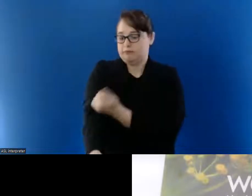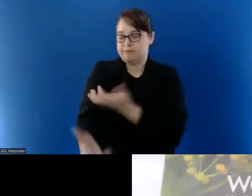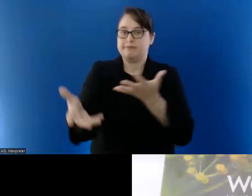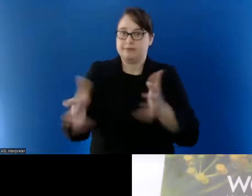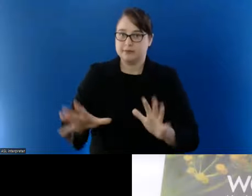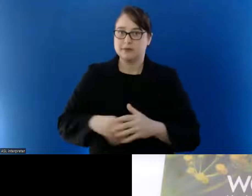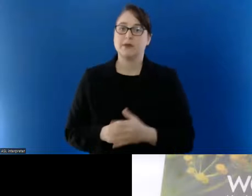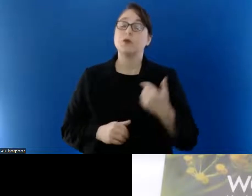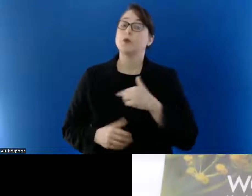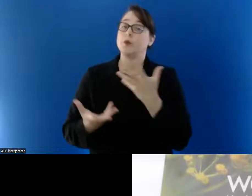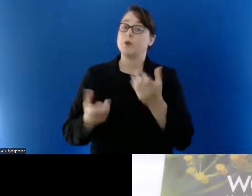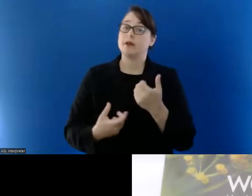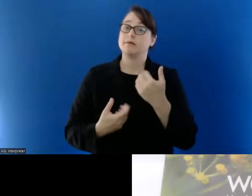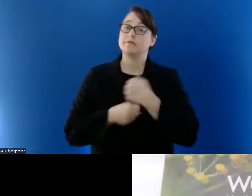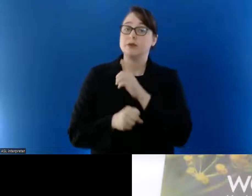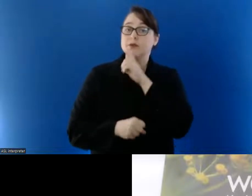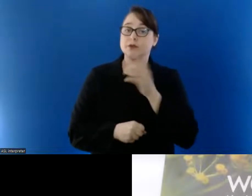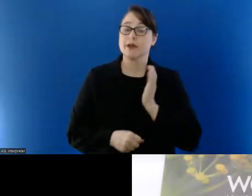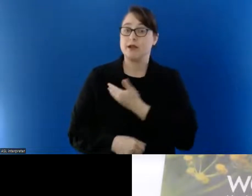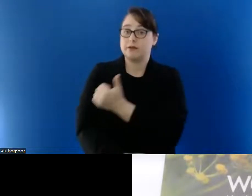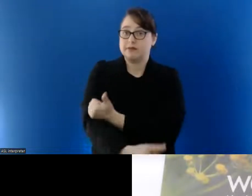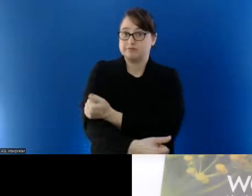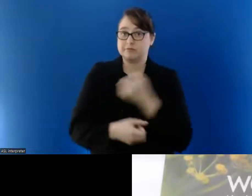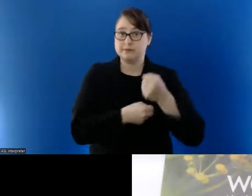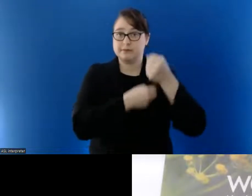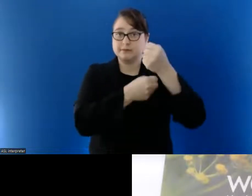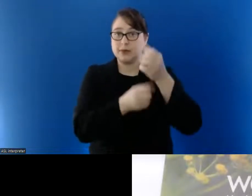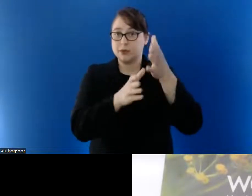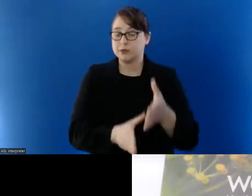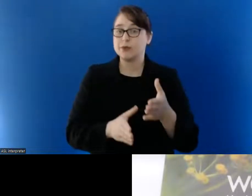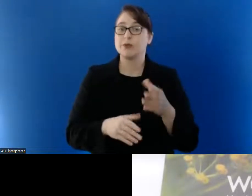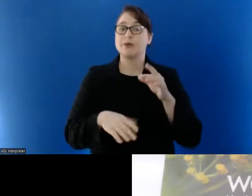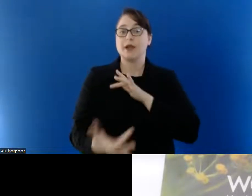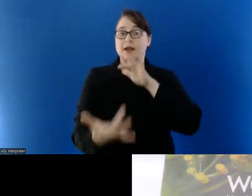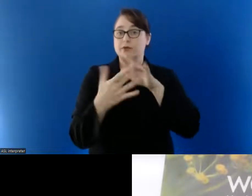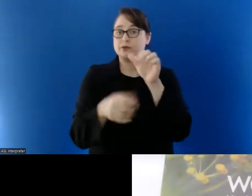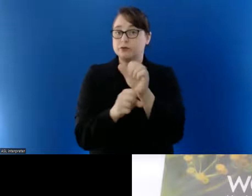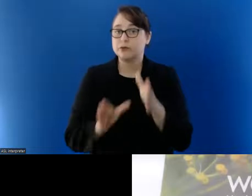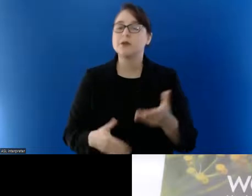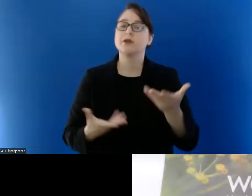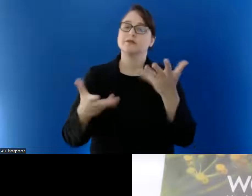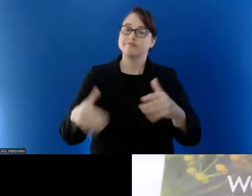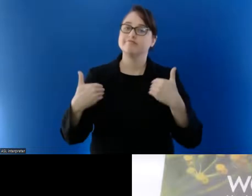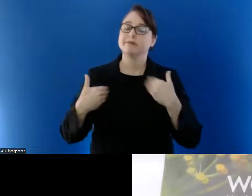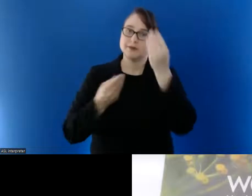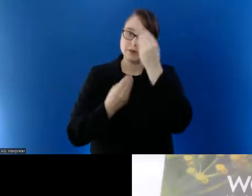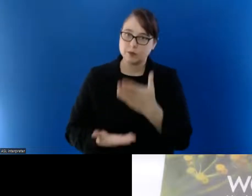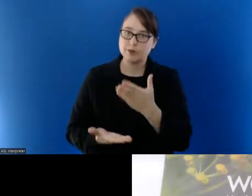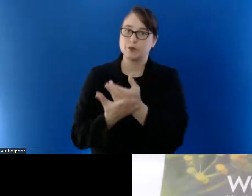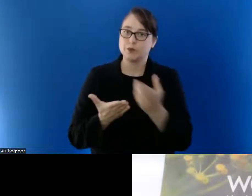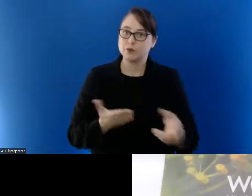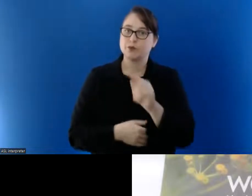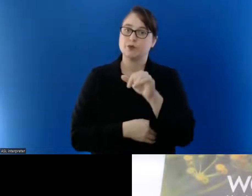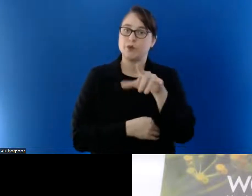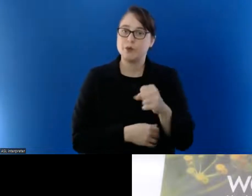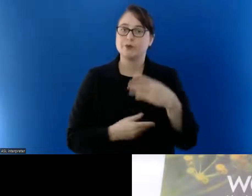vaccine ambassadors and all of our community outreach workers had the information and resources and tools to provide to our